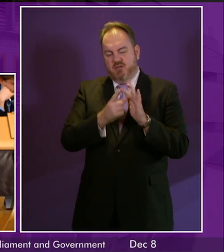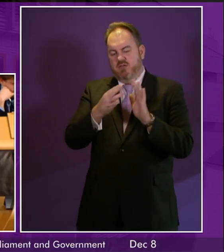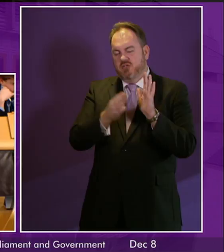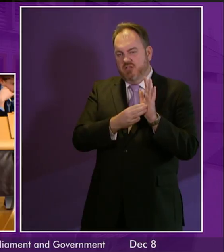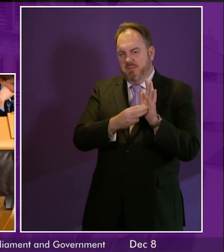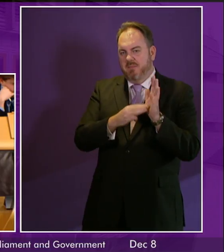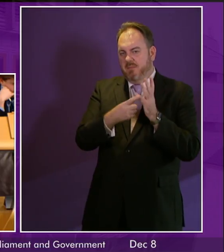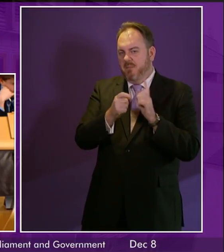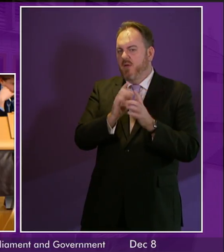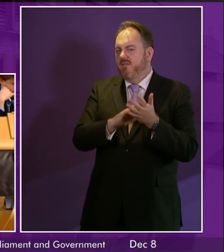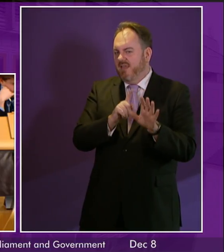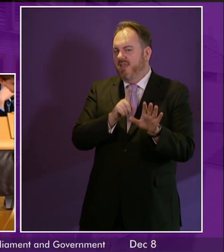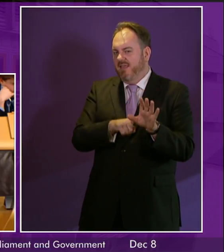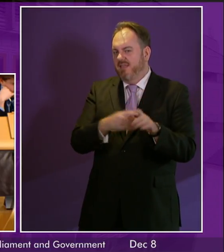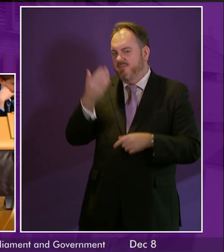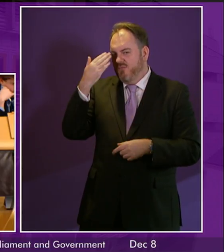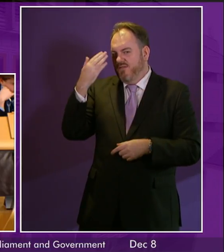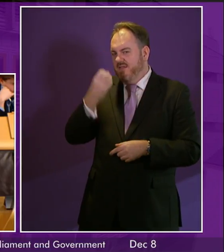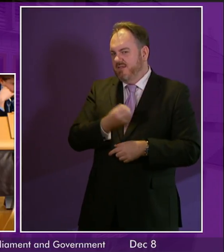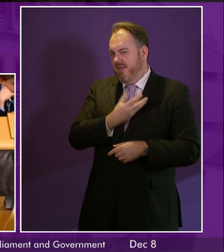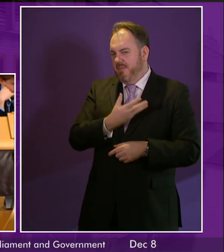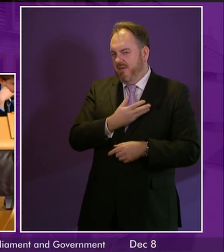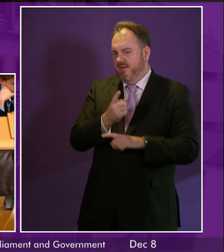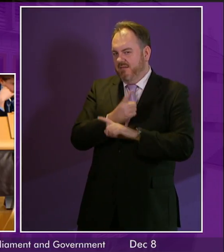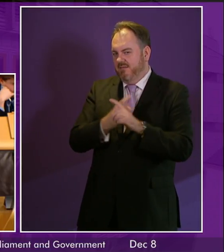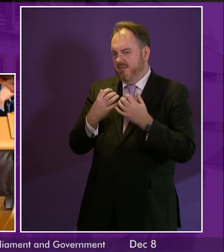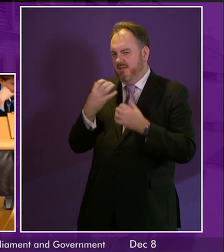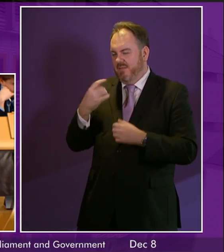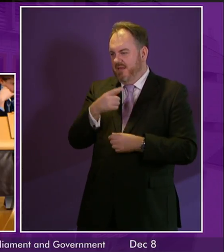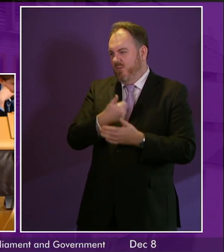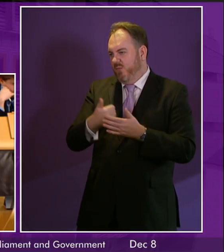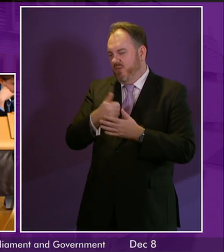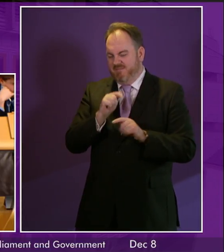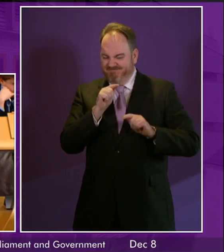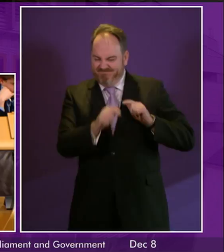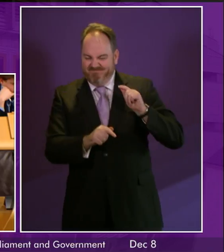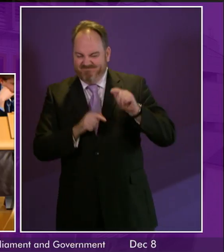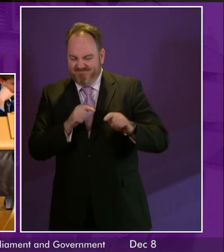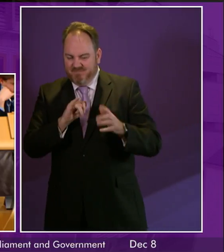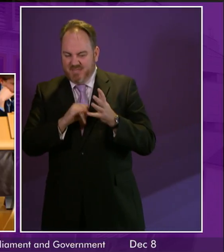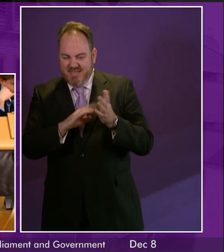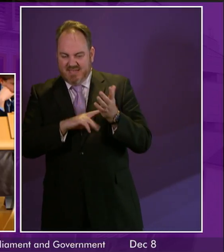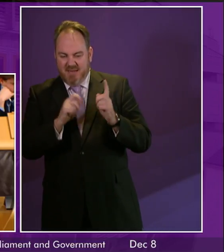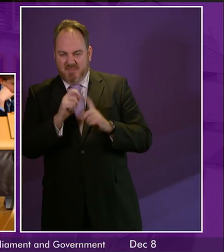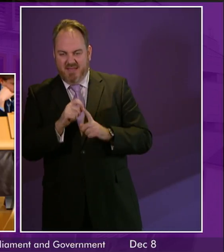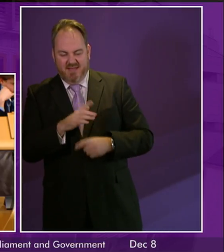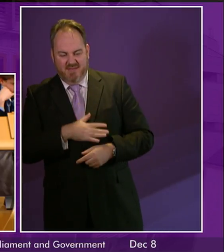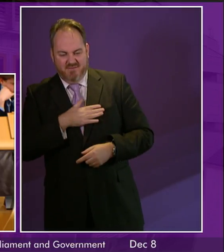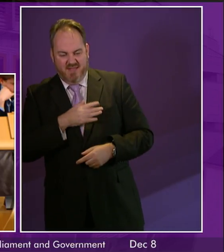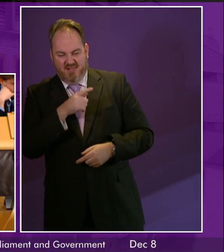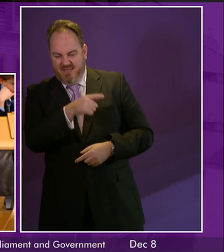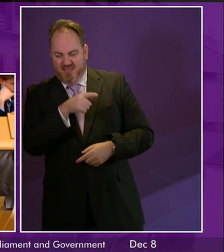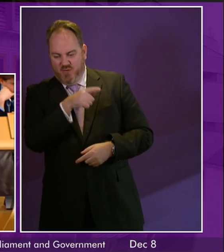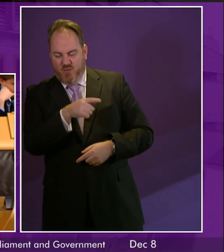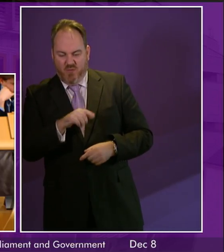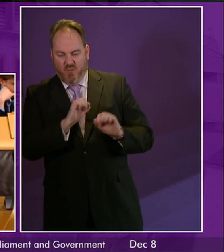in the previous Labour government, he was not shy in using such meetings to berate the SNP administration at Holyrood for what he saw as their policy